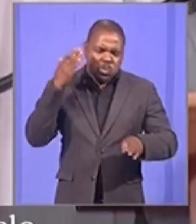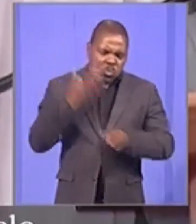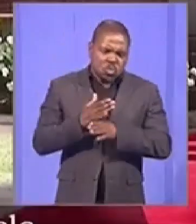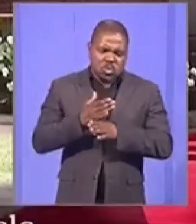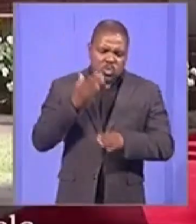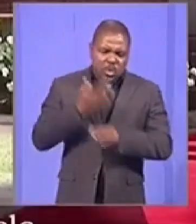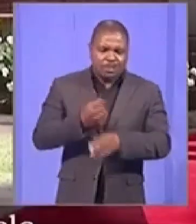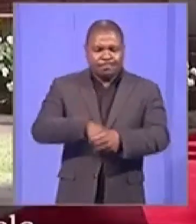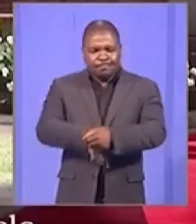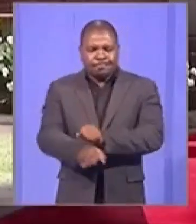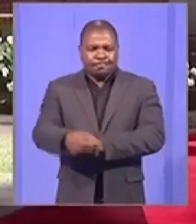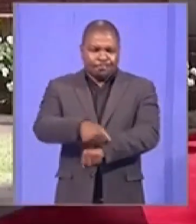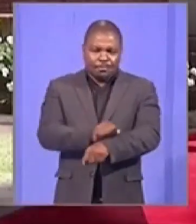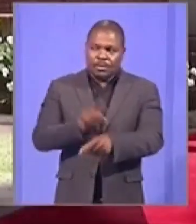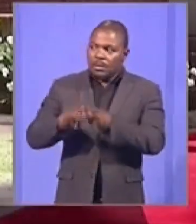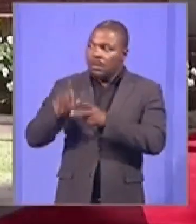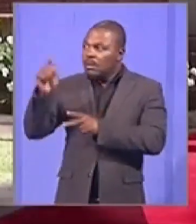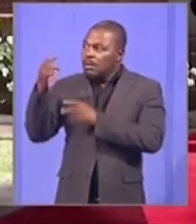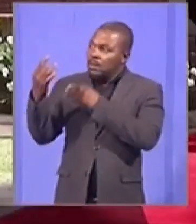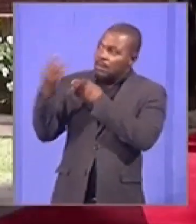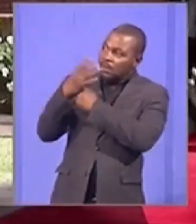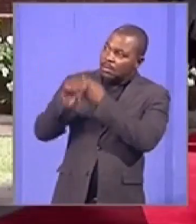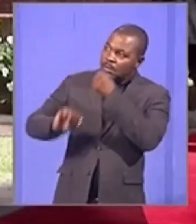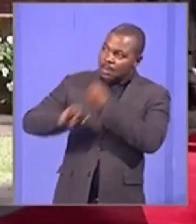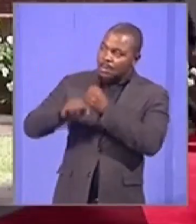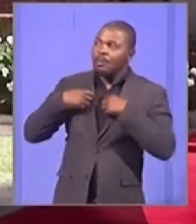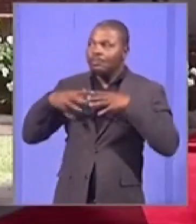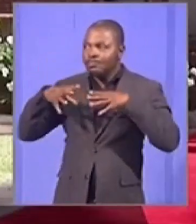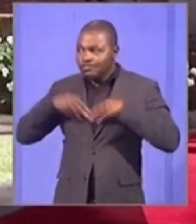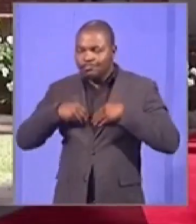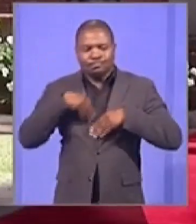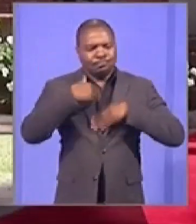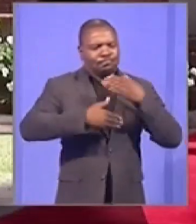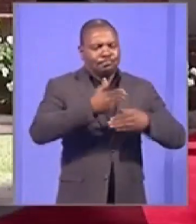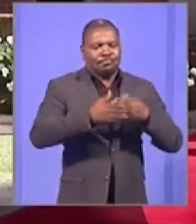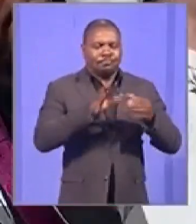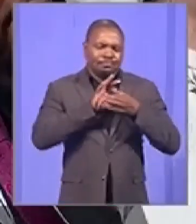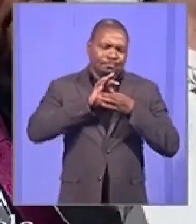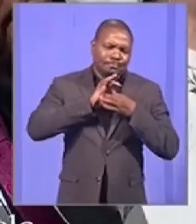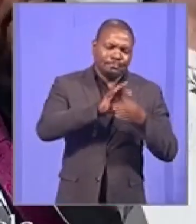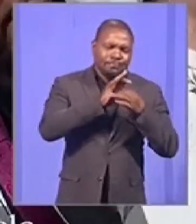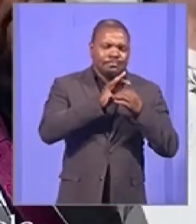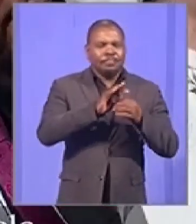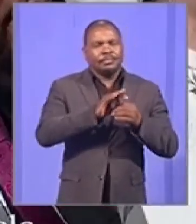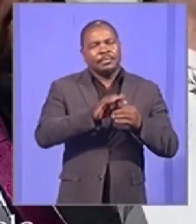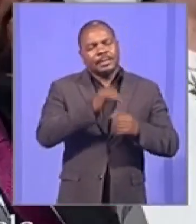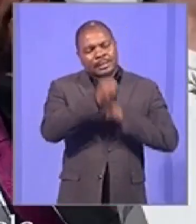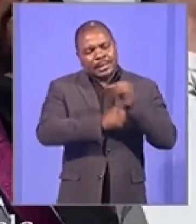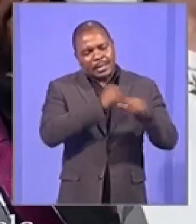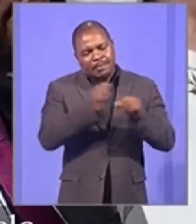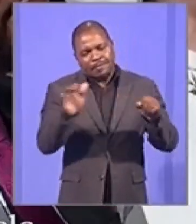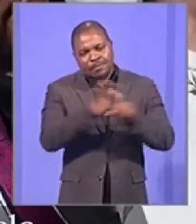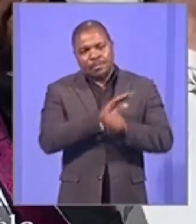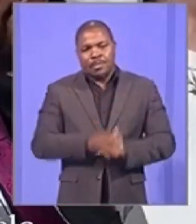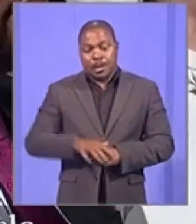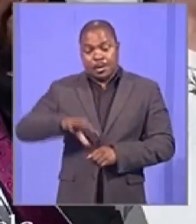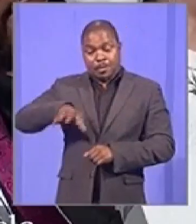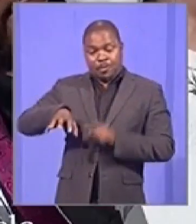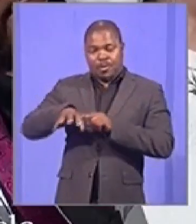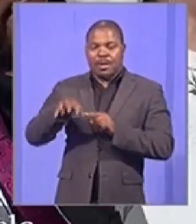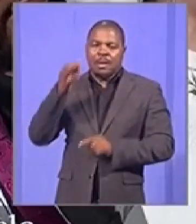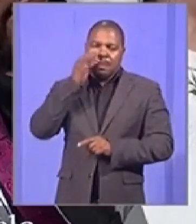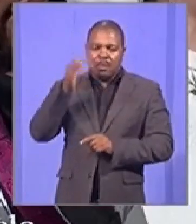thata go amohela dikeletso le tshehetso le ho ikitlaetsa selemo ho pota. Province e tsitlalletse hore e